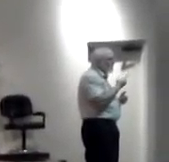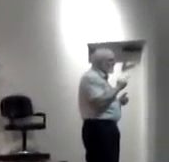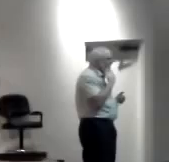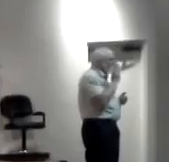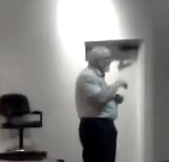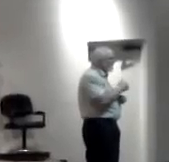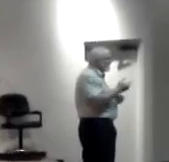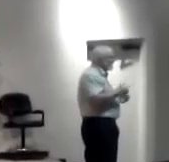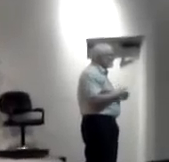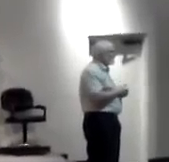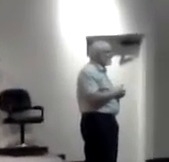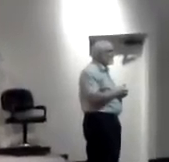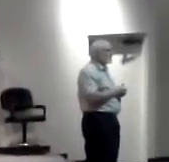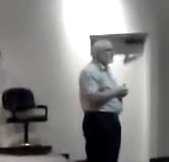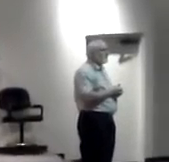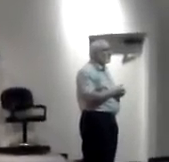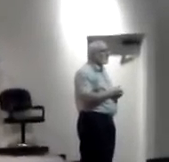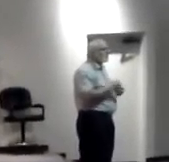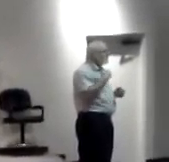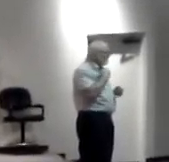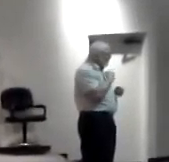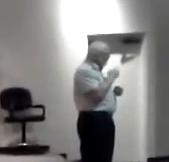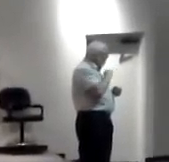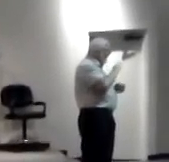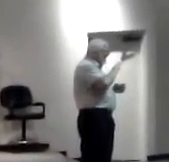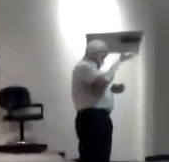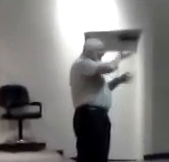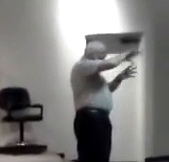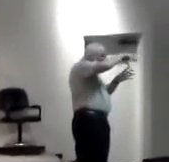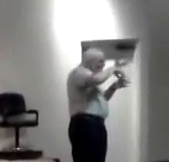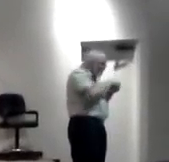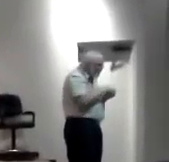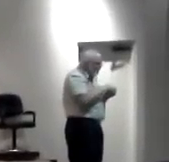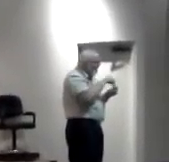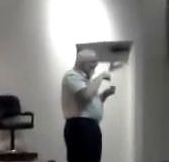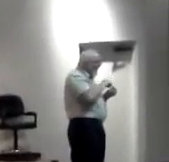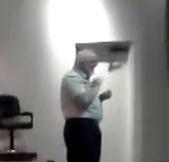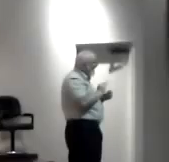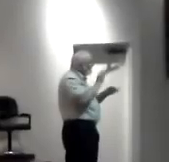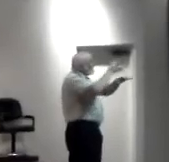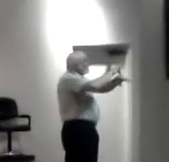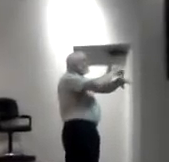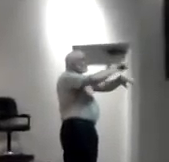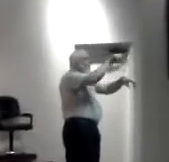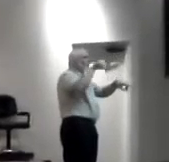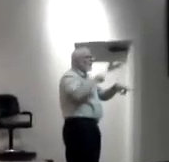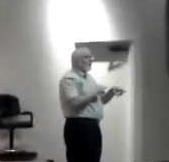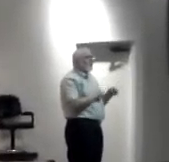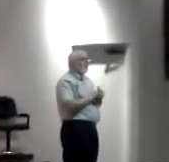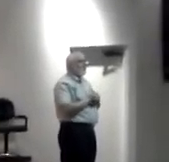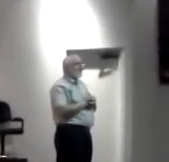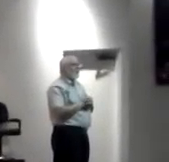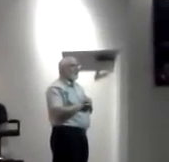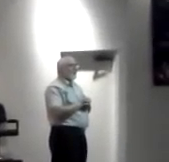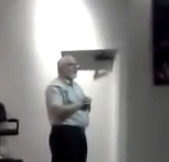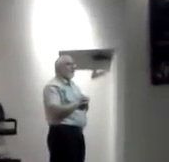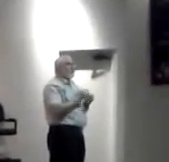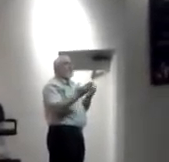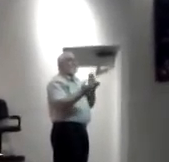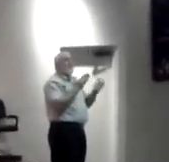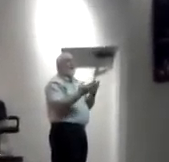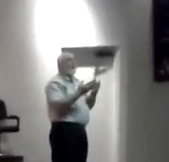things. We're going to be inclusive in our reaching out. Whether they just come